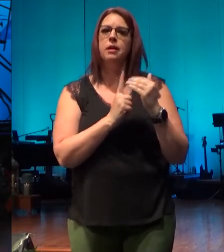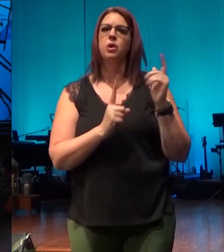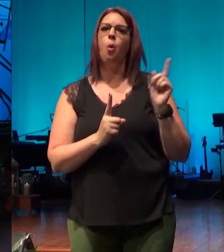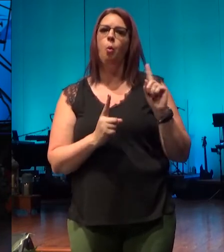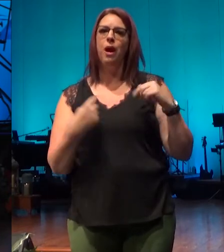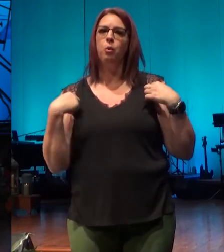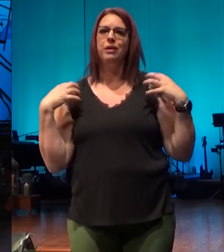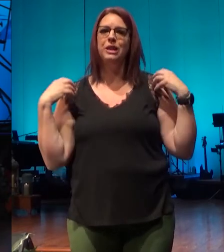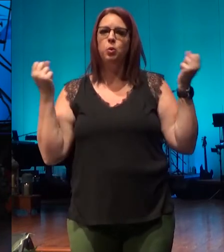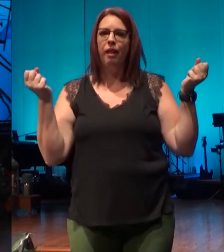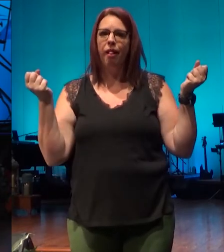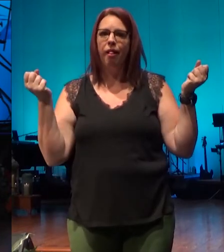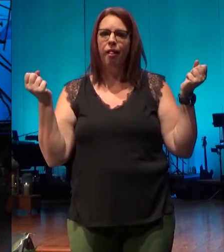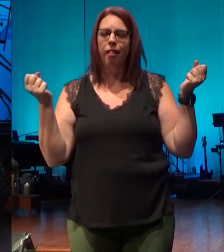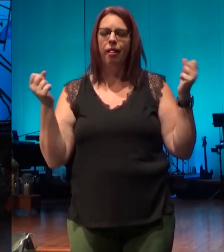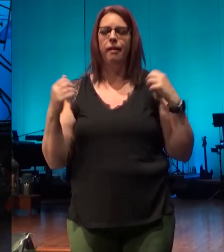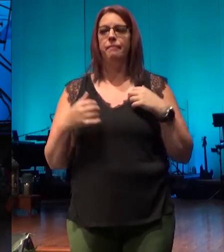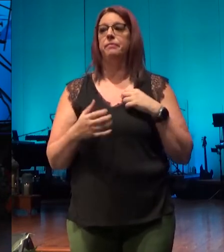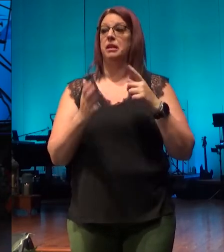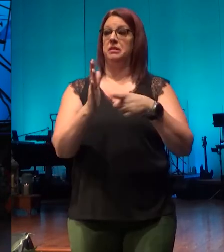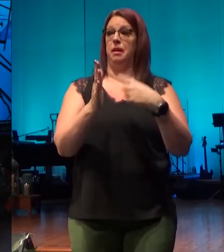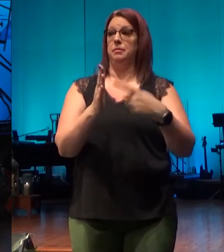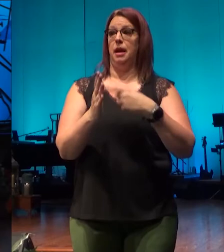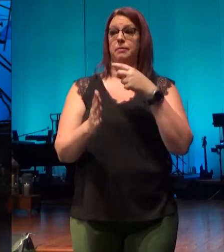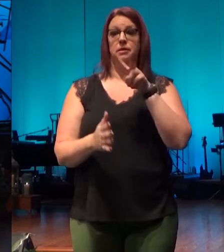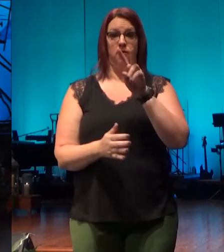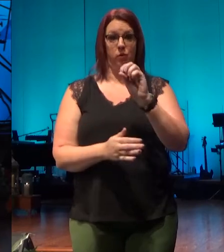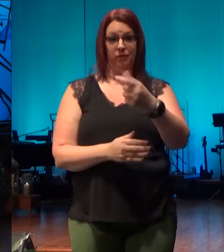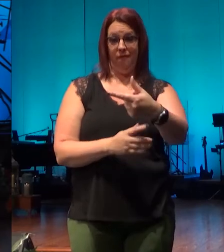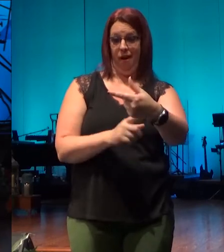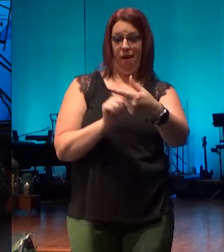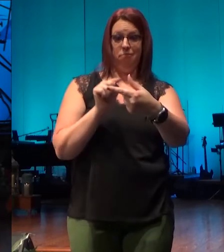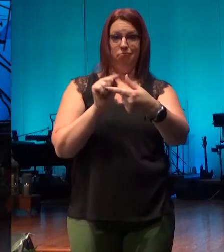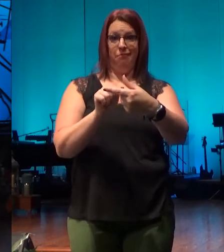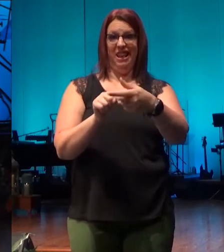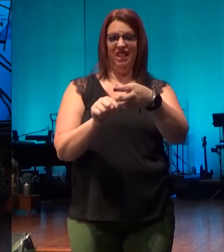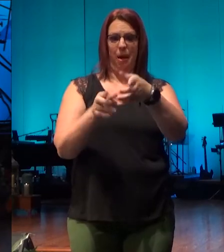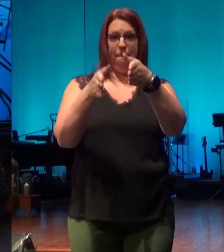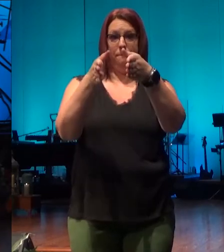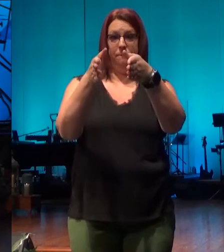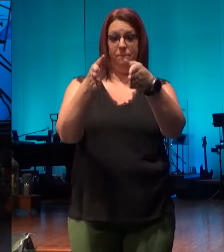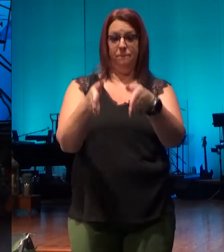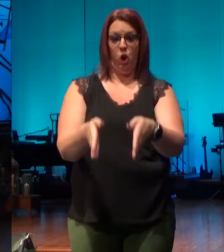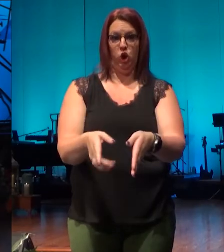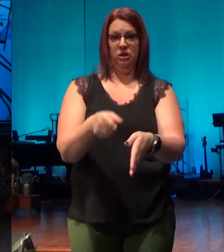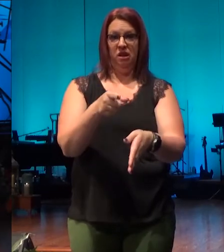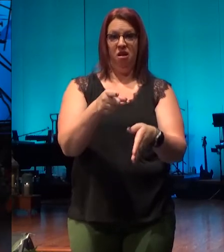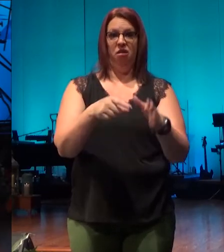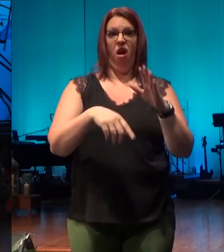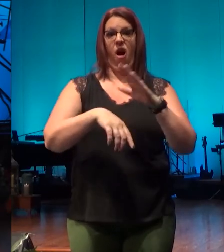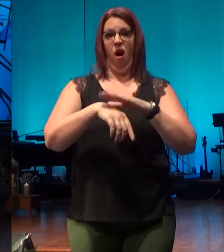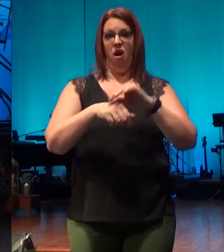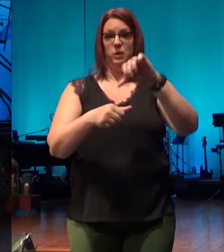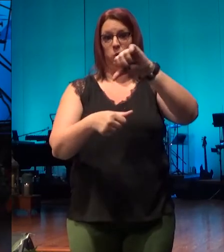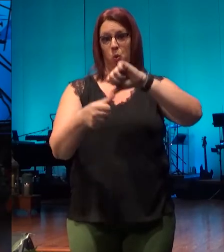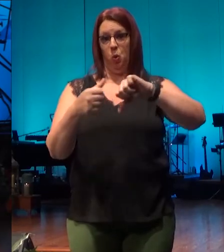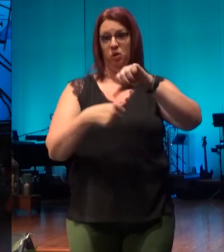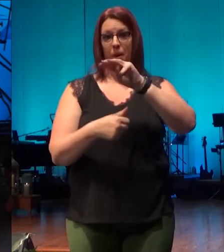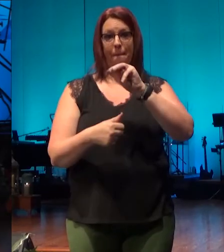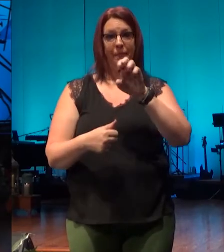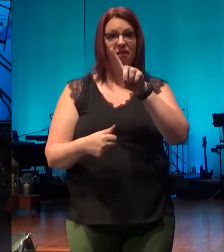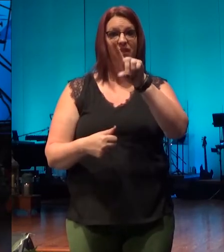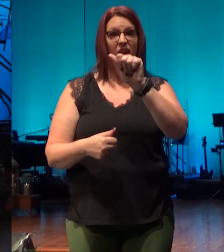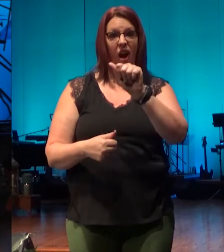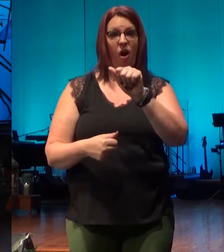Sometimes the voice of God is that person that we hear talking on social media, on the news,